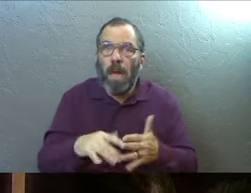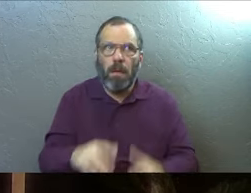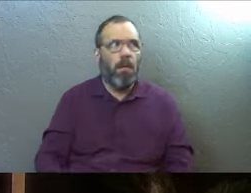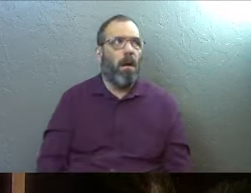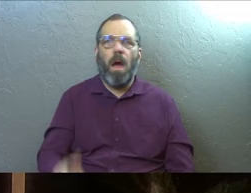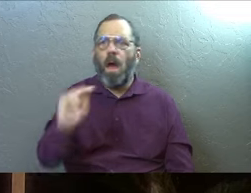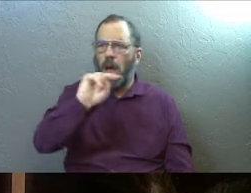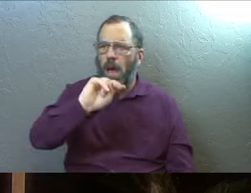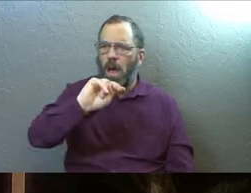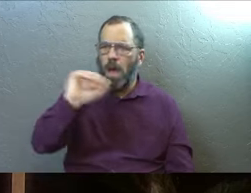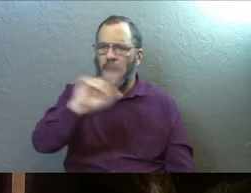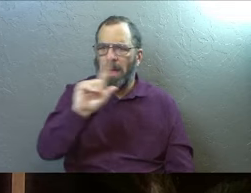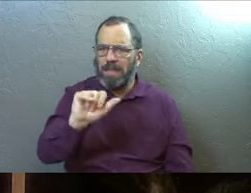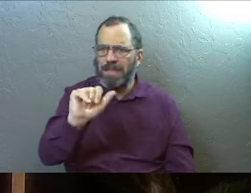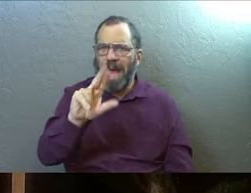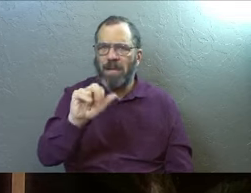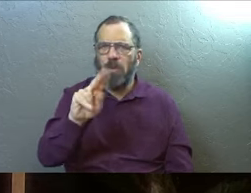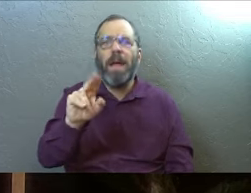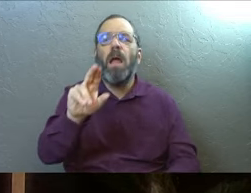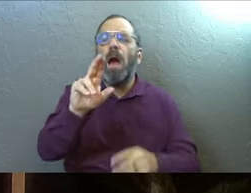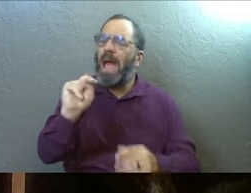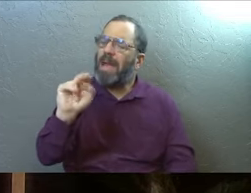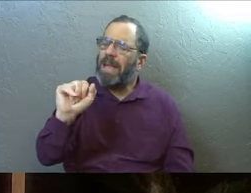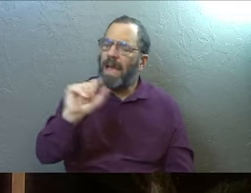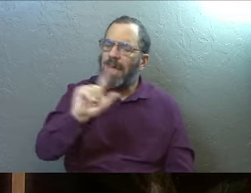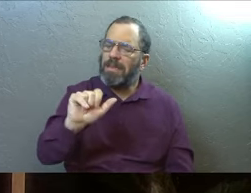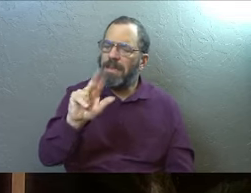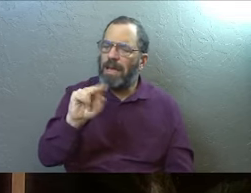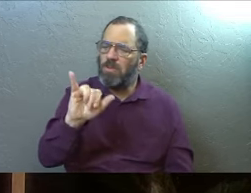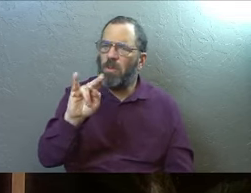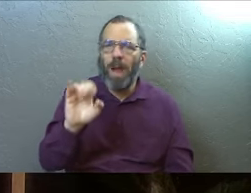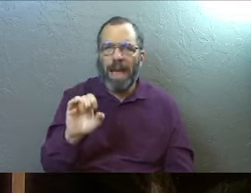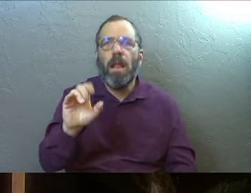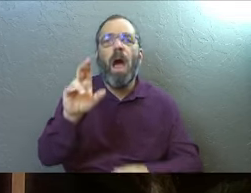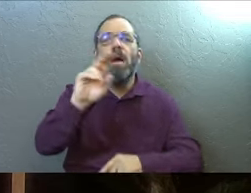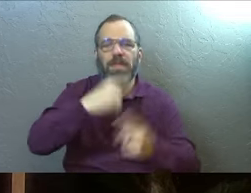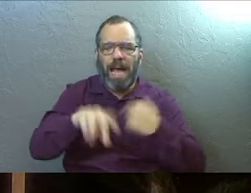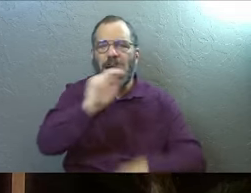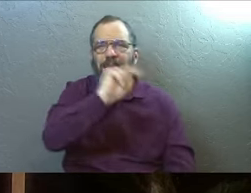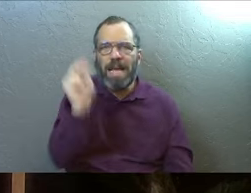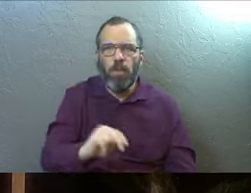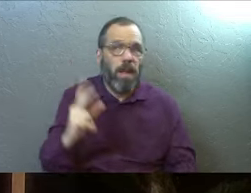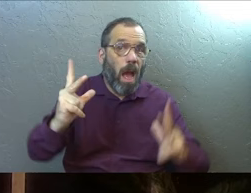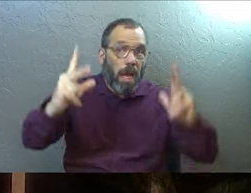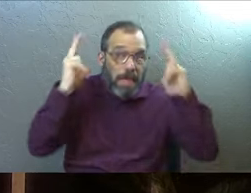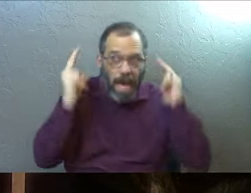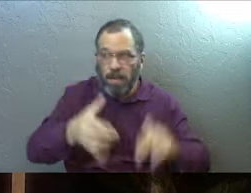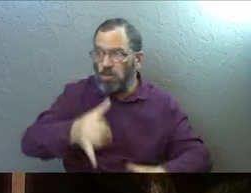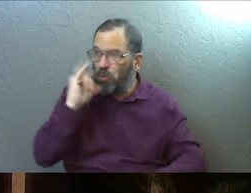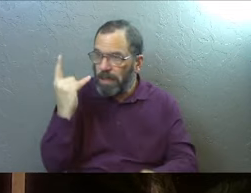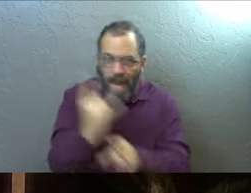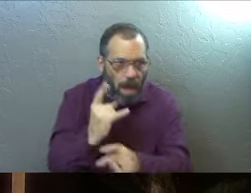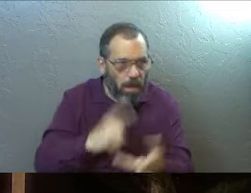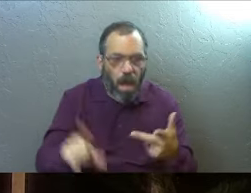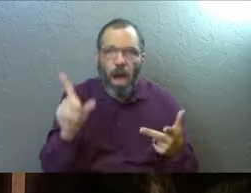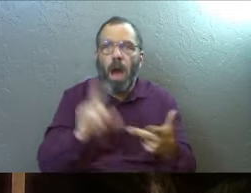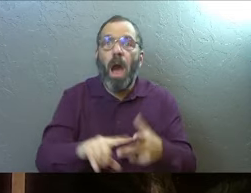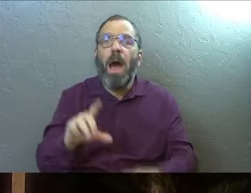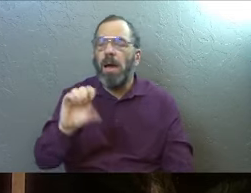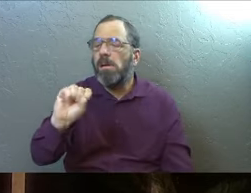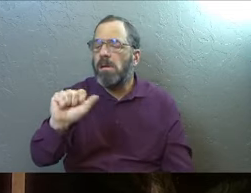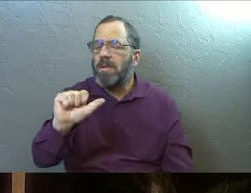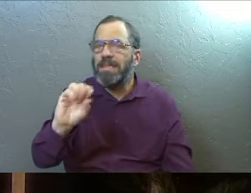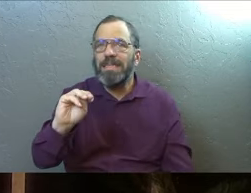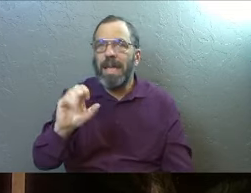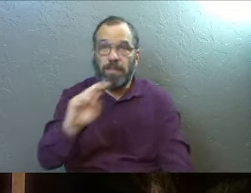thinking Nazirite vow right now. That was something in the Old Testament. They would take a Nazirite vow where they wouldn't cut their hair. They wouldn't drink alcohol. Samson was